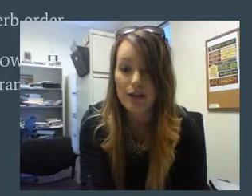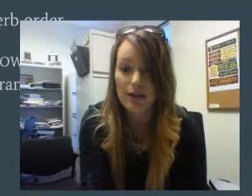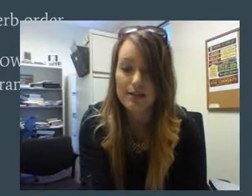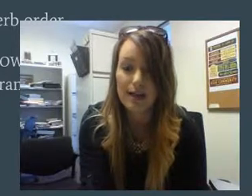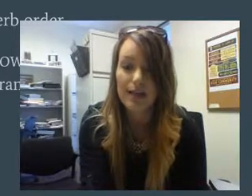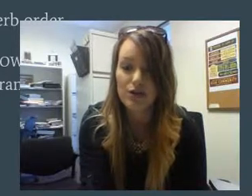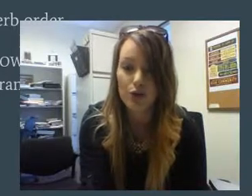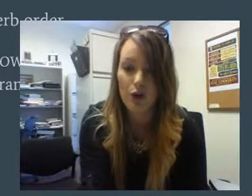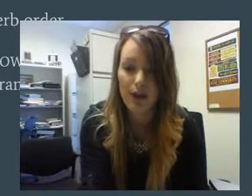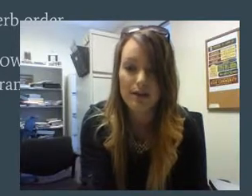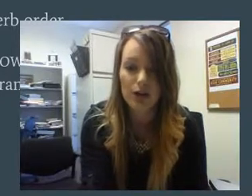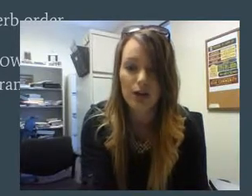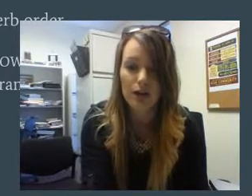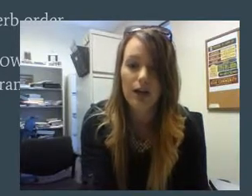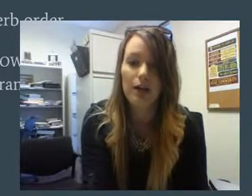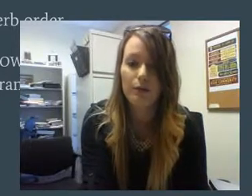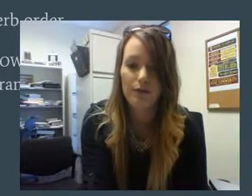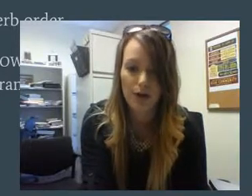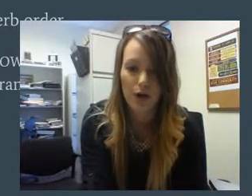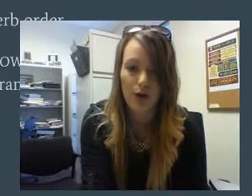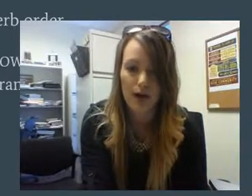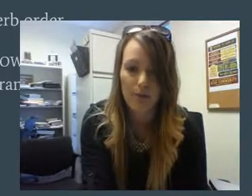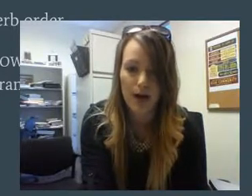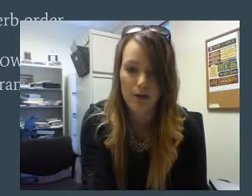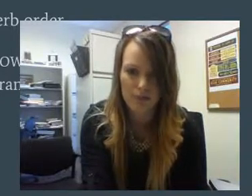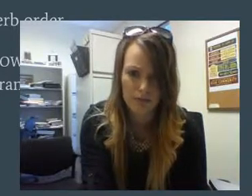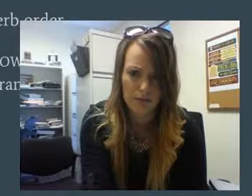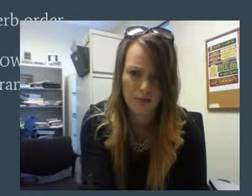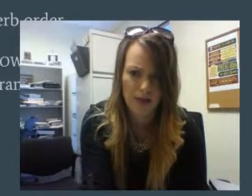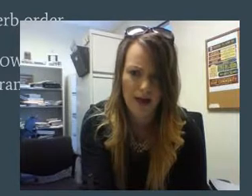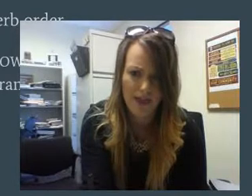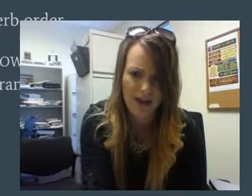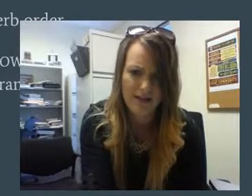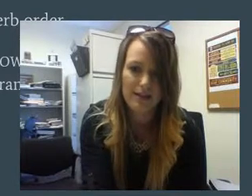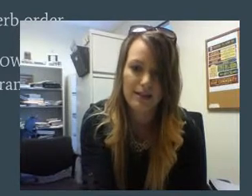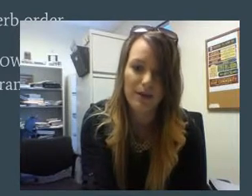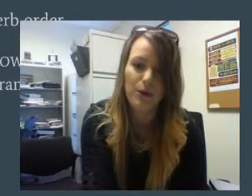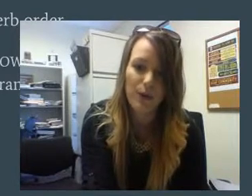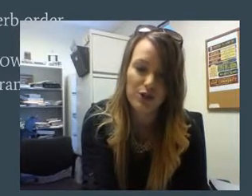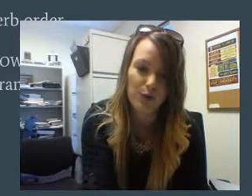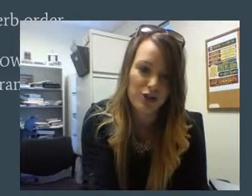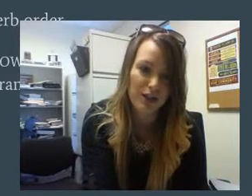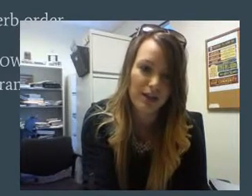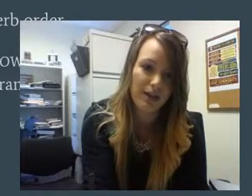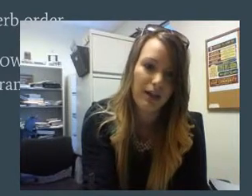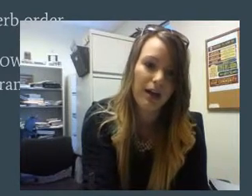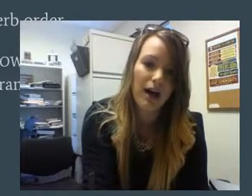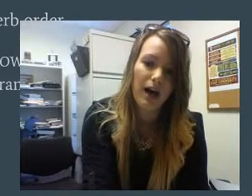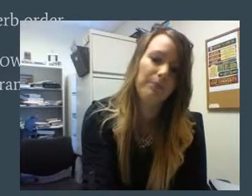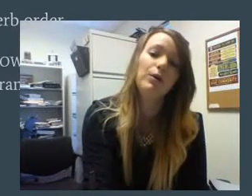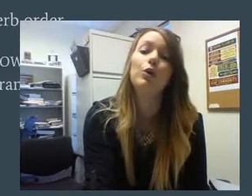a question, it's a yes or no answer. If we furrow our eyebrows at the end, it's a WH question.